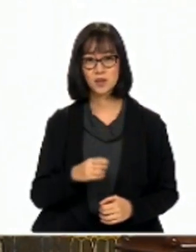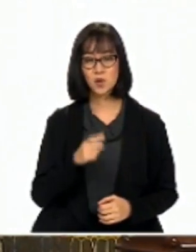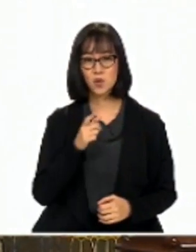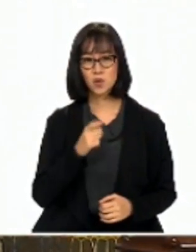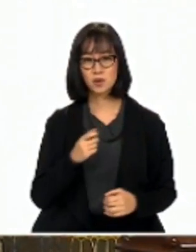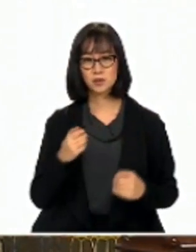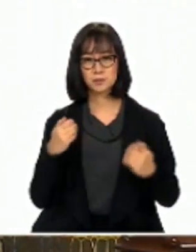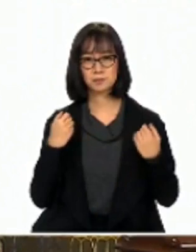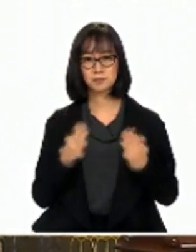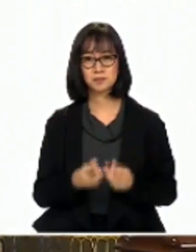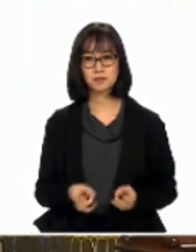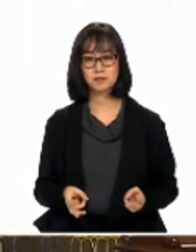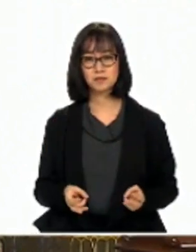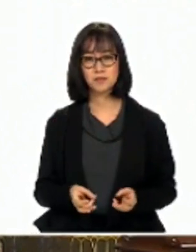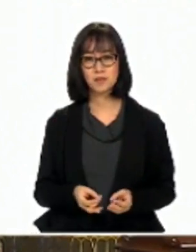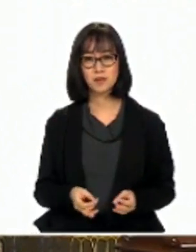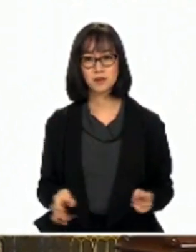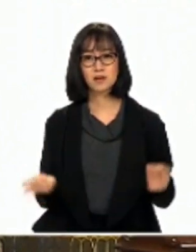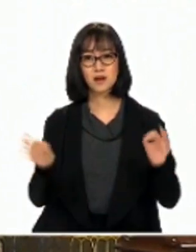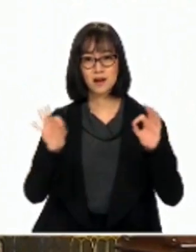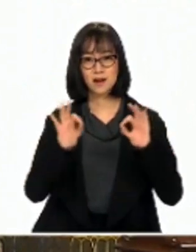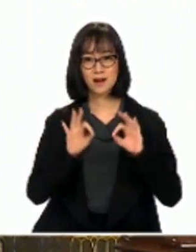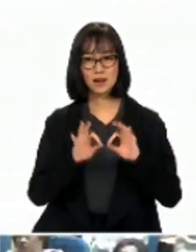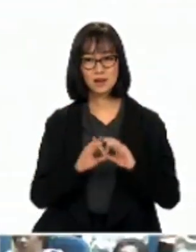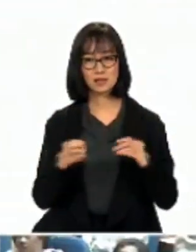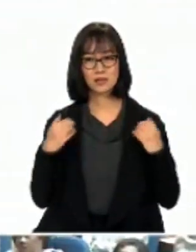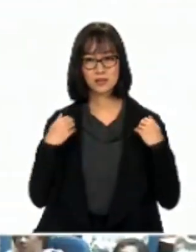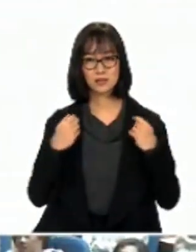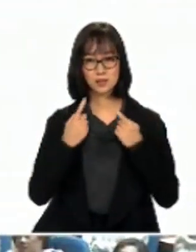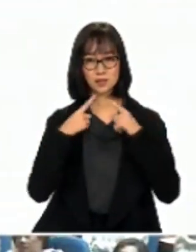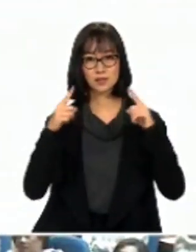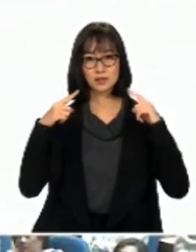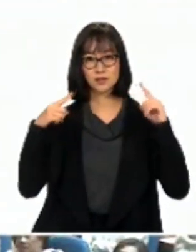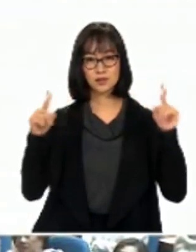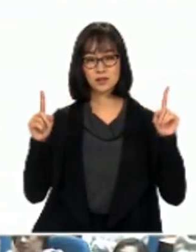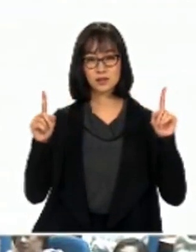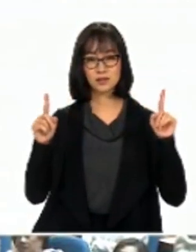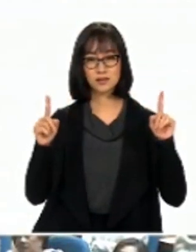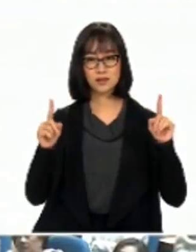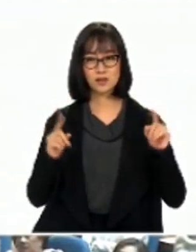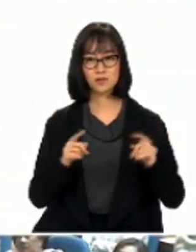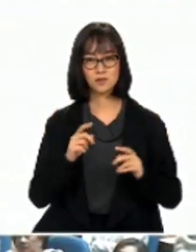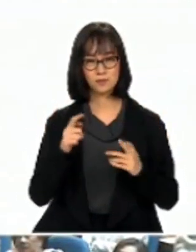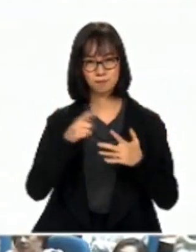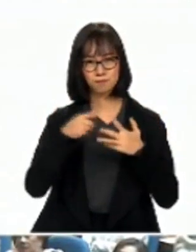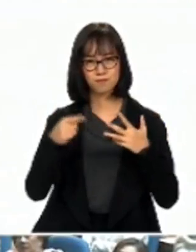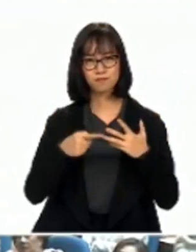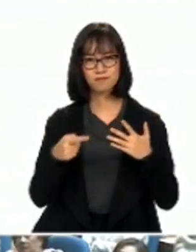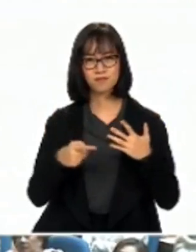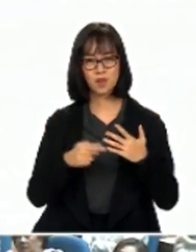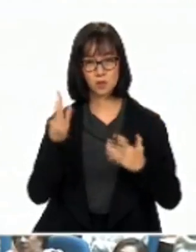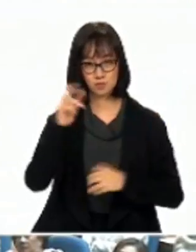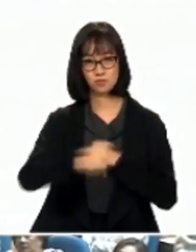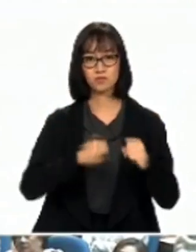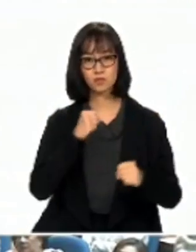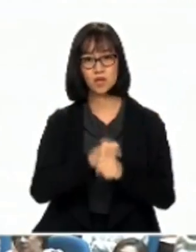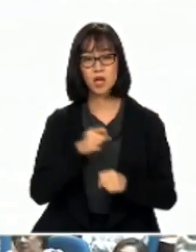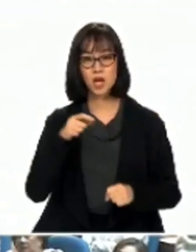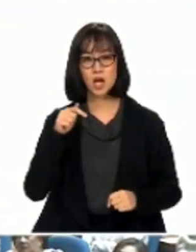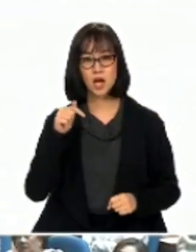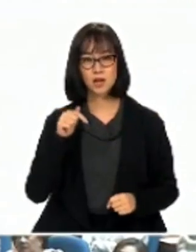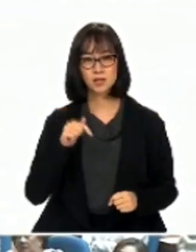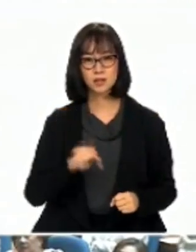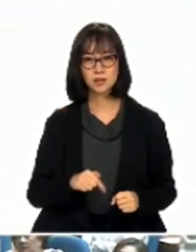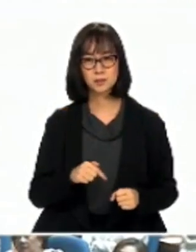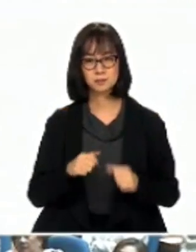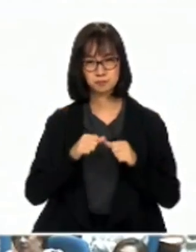strides and accomplishments and signal milestones as a nation in the past 3 years. This momentum must continue with greater